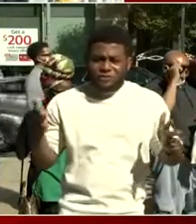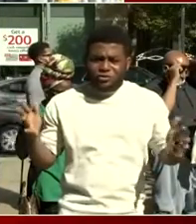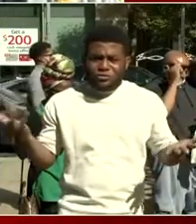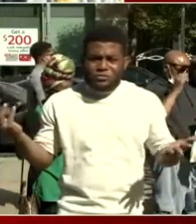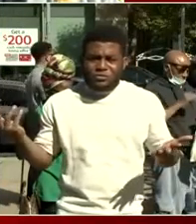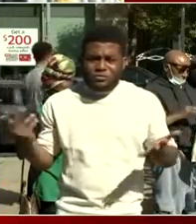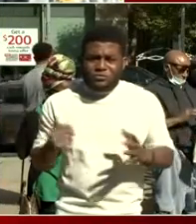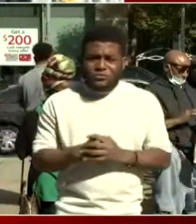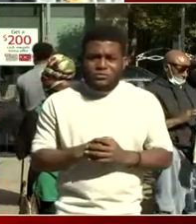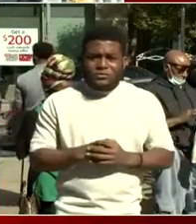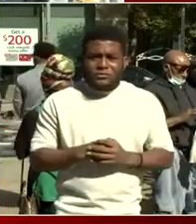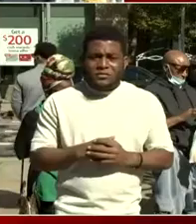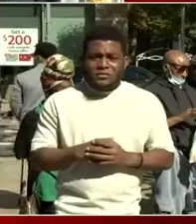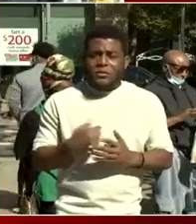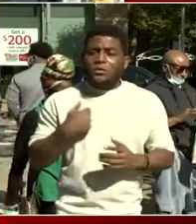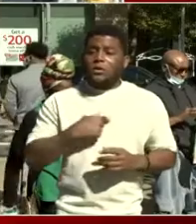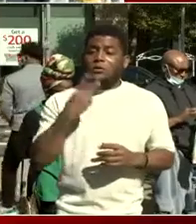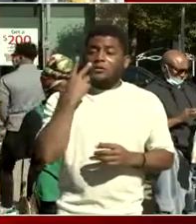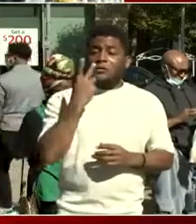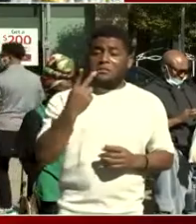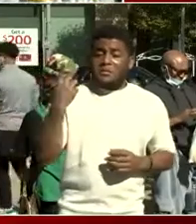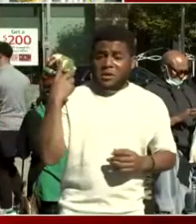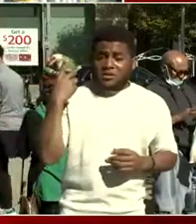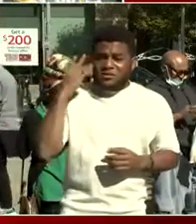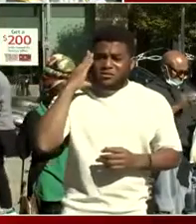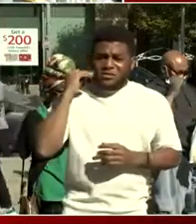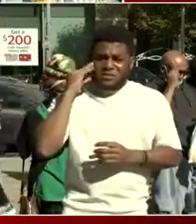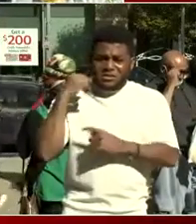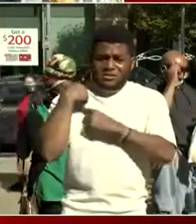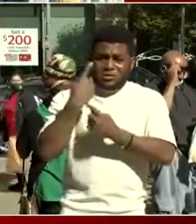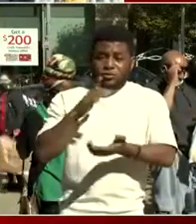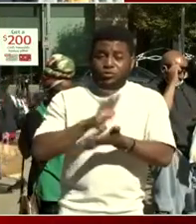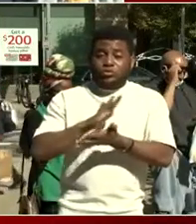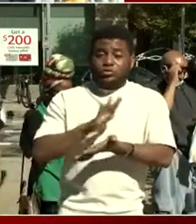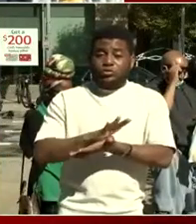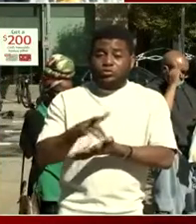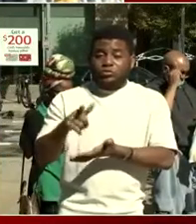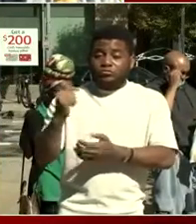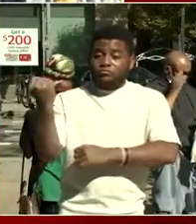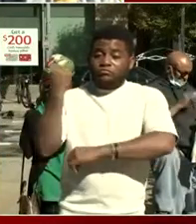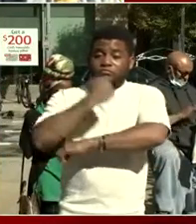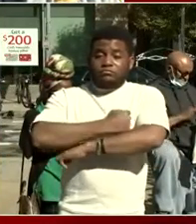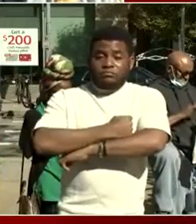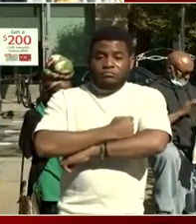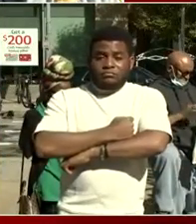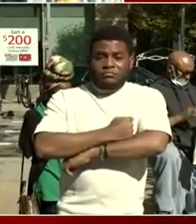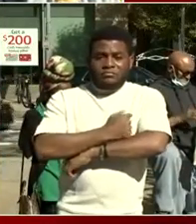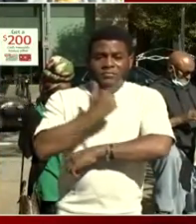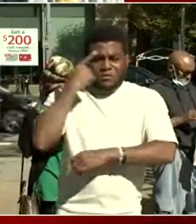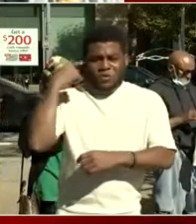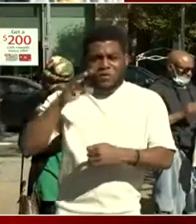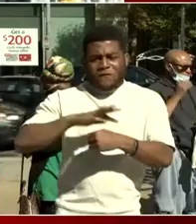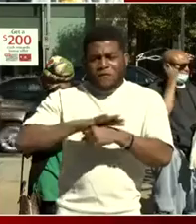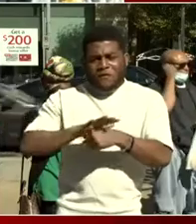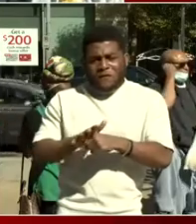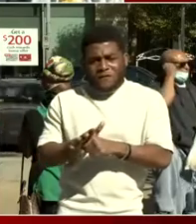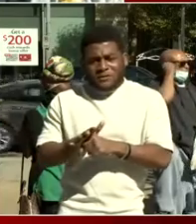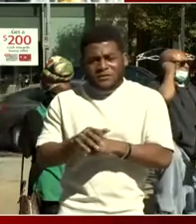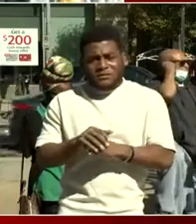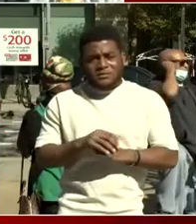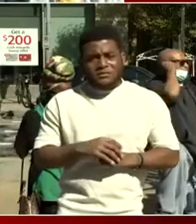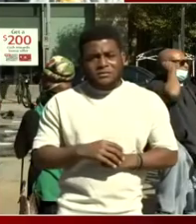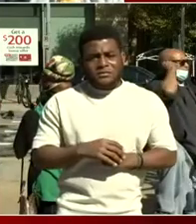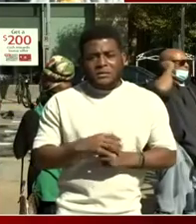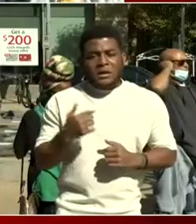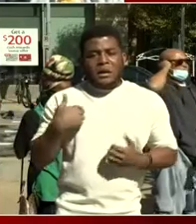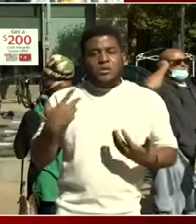whole experience with schools during the pandemic, which goes back to February. What we don't want to do is tell